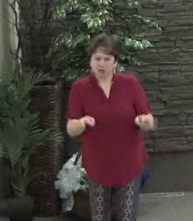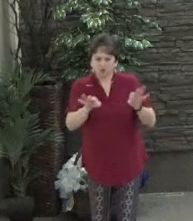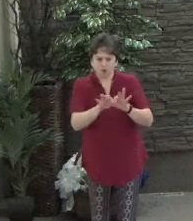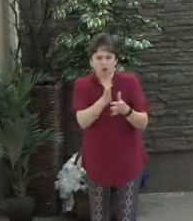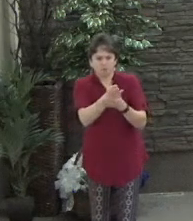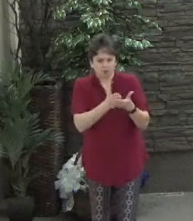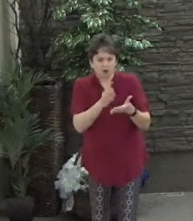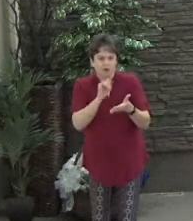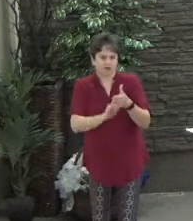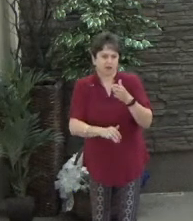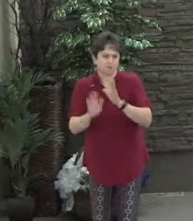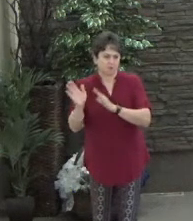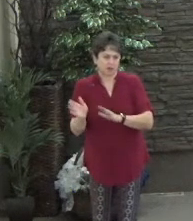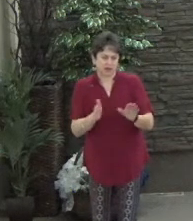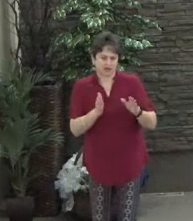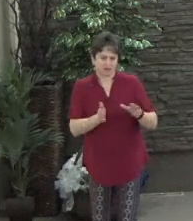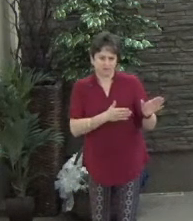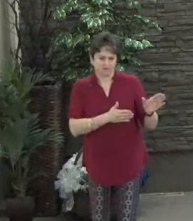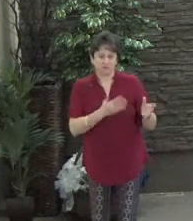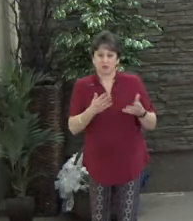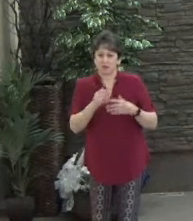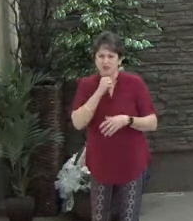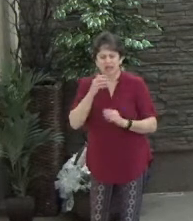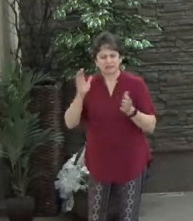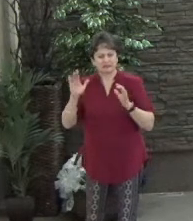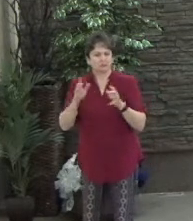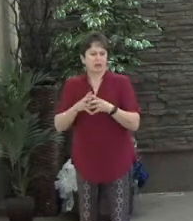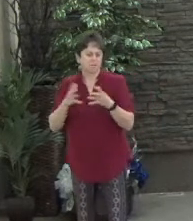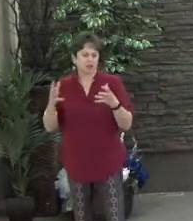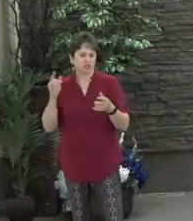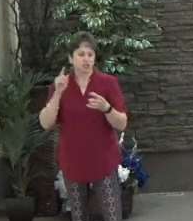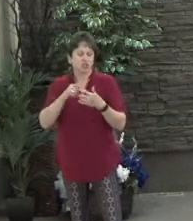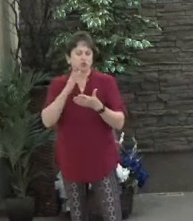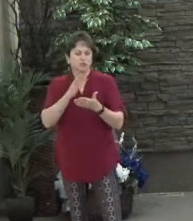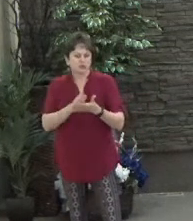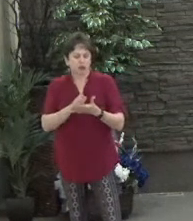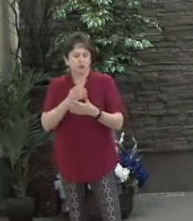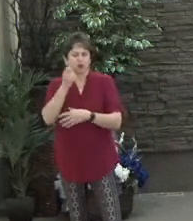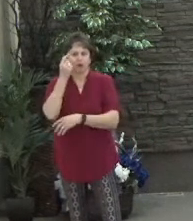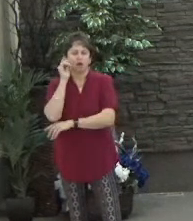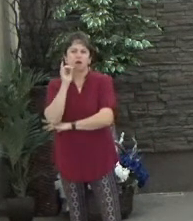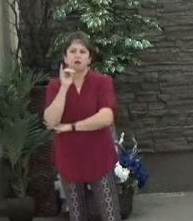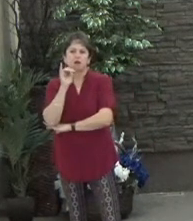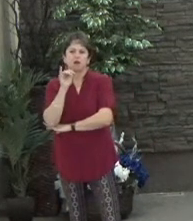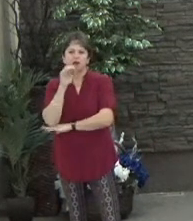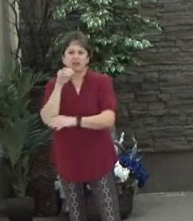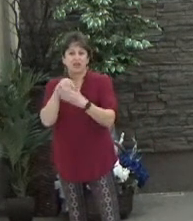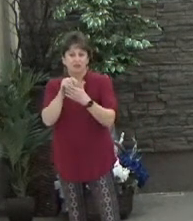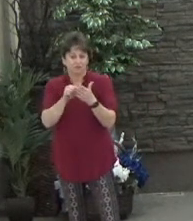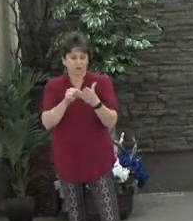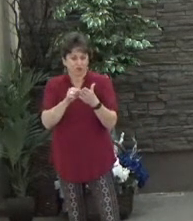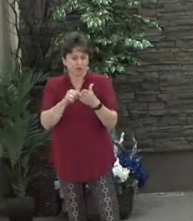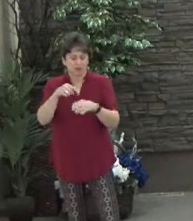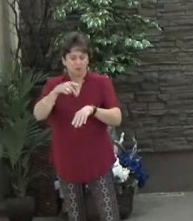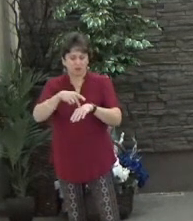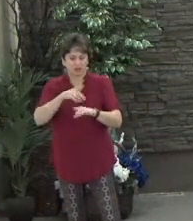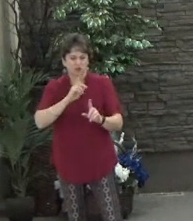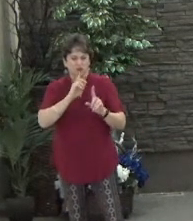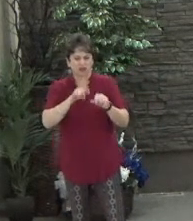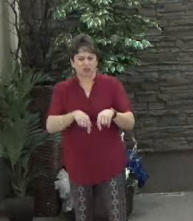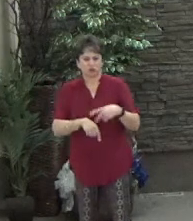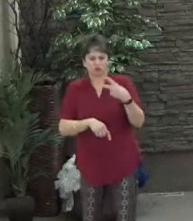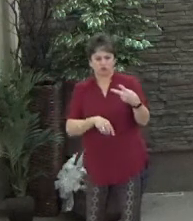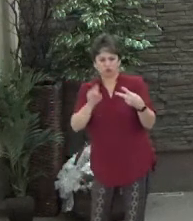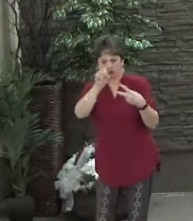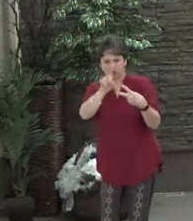that plan. And that might not seem like much until you stop and realize that in this verse, Peter has just answered two